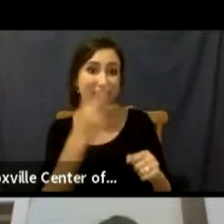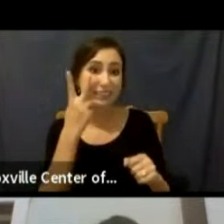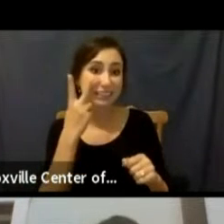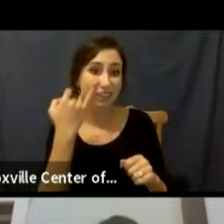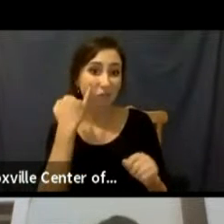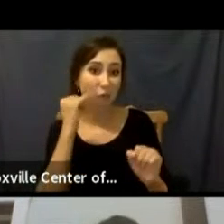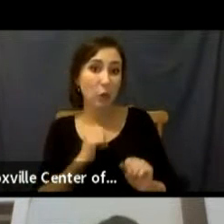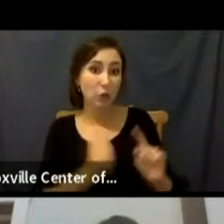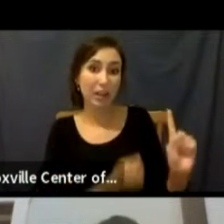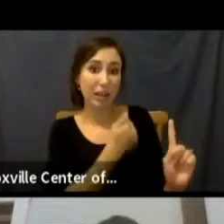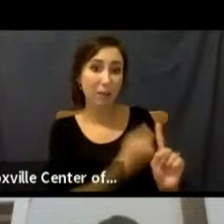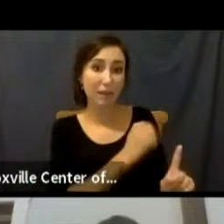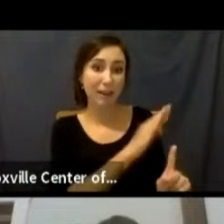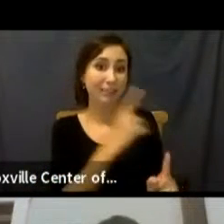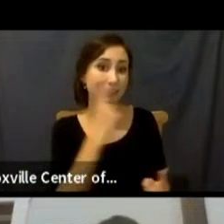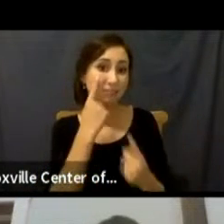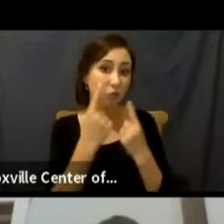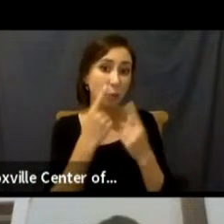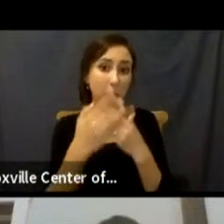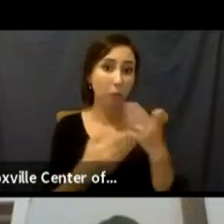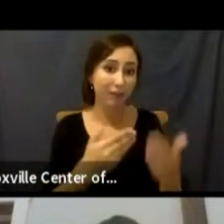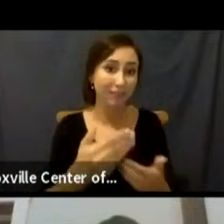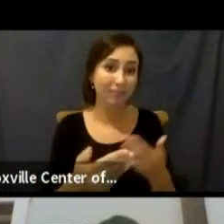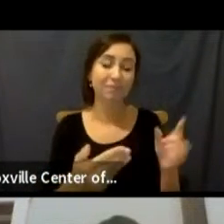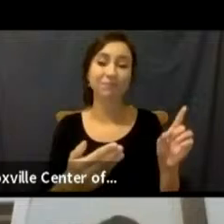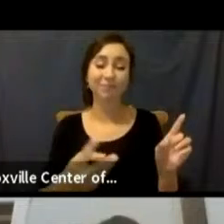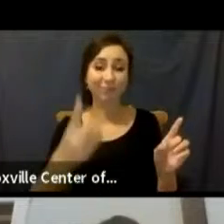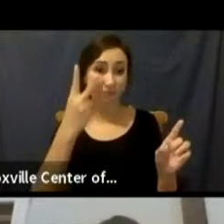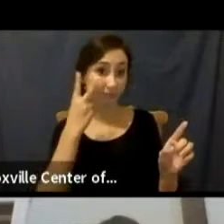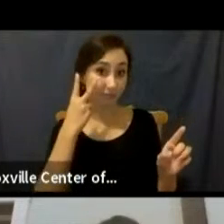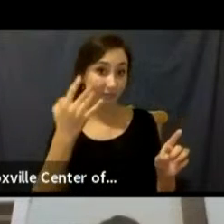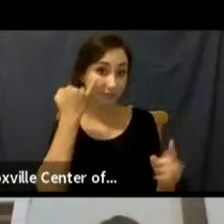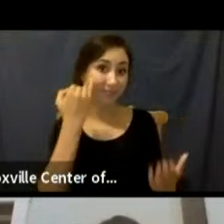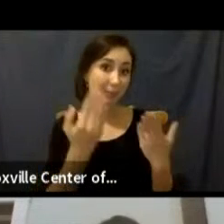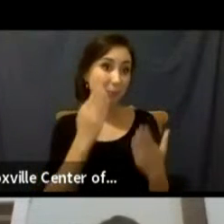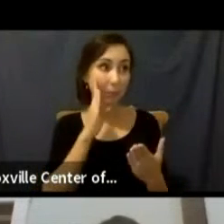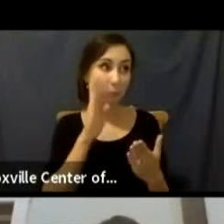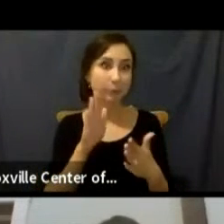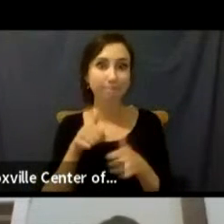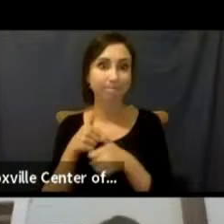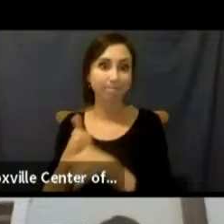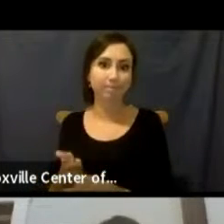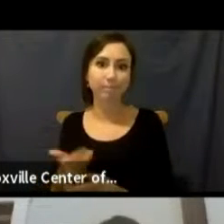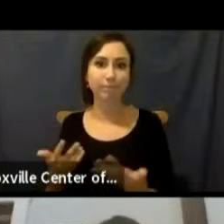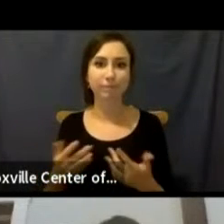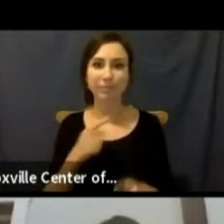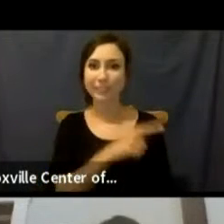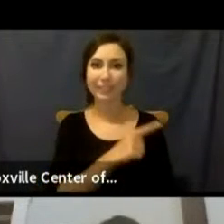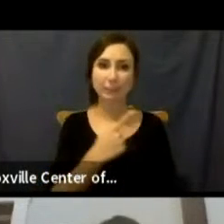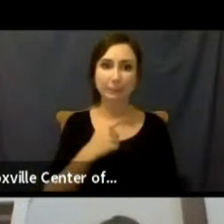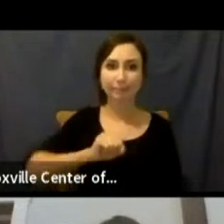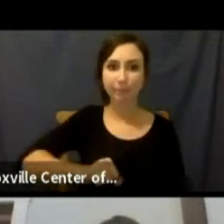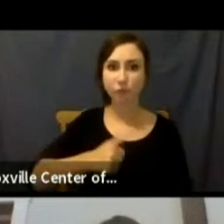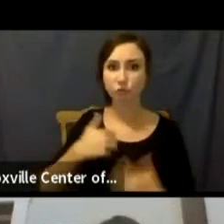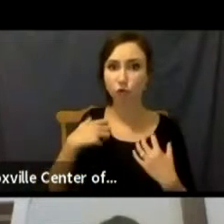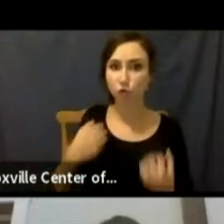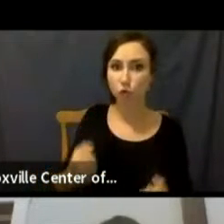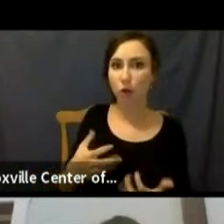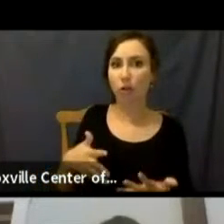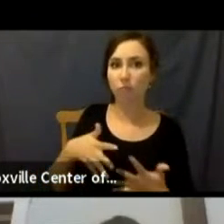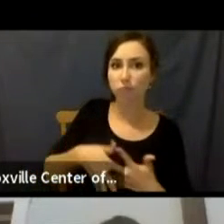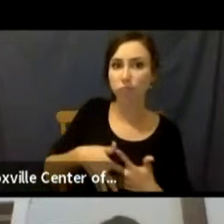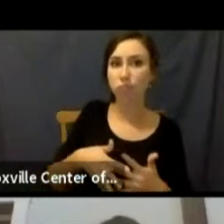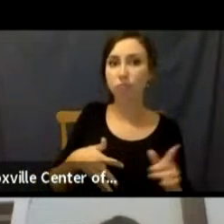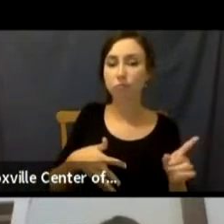thought process and see if he might come along. He is held pretty hard and fast. Other